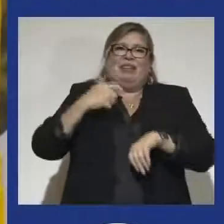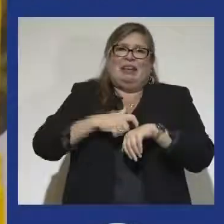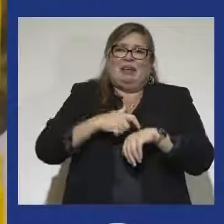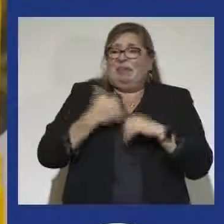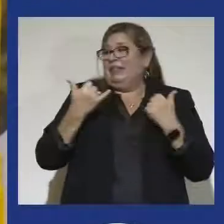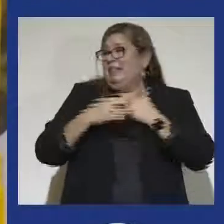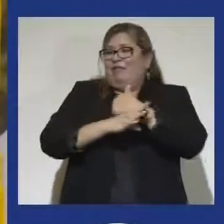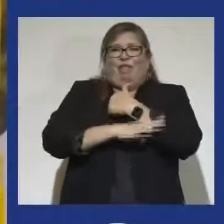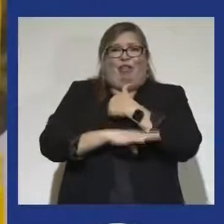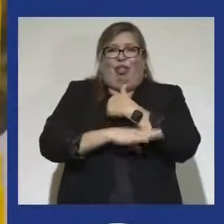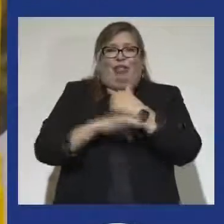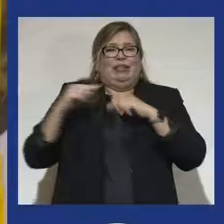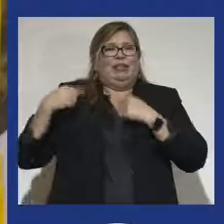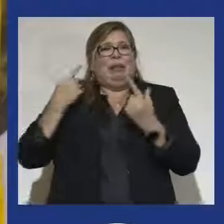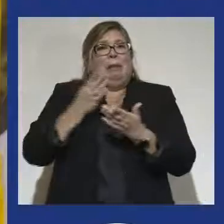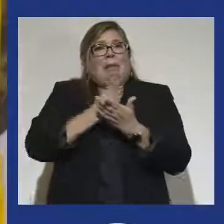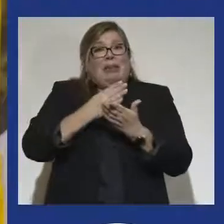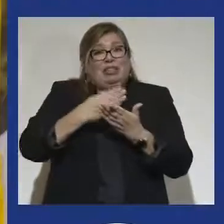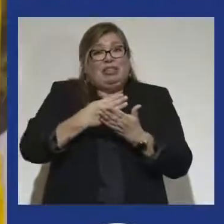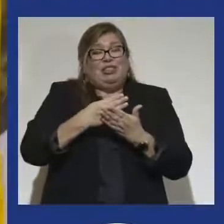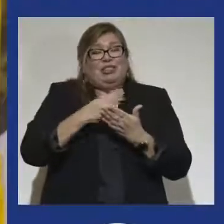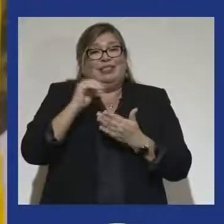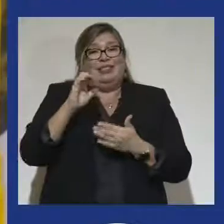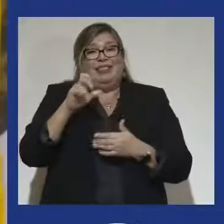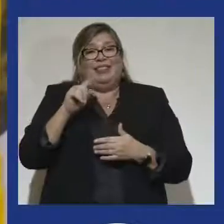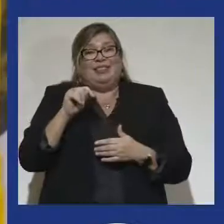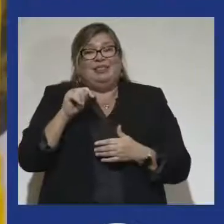this fall since the Budget Act